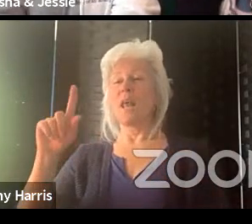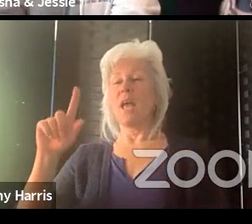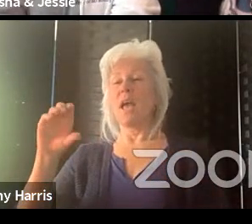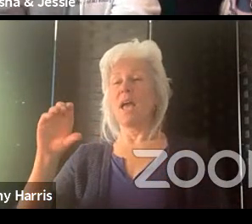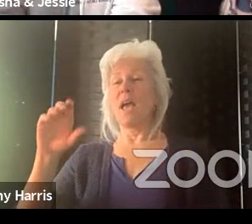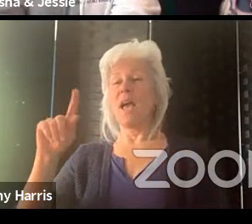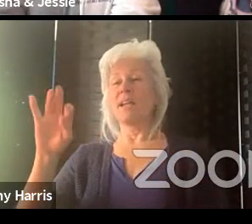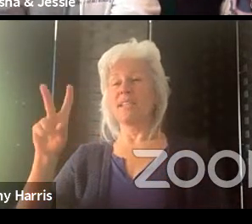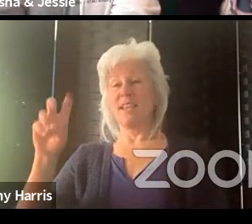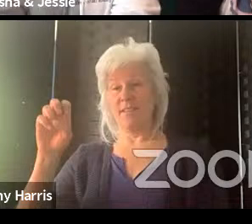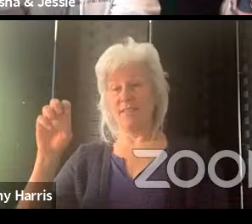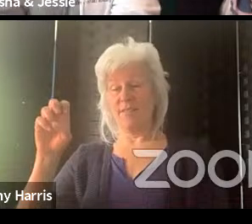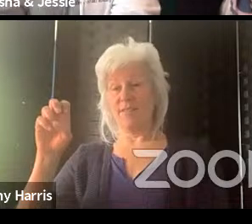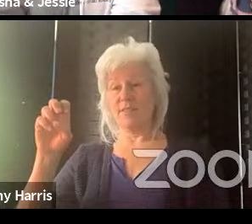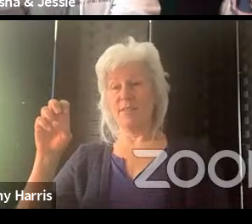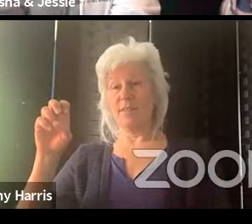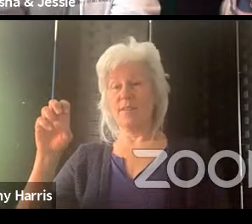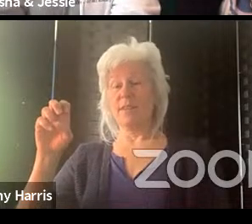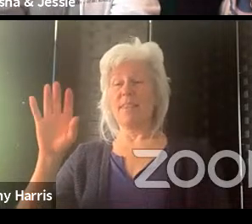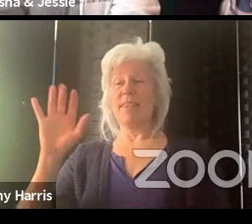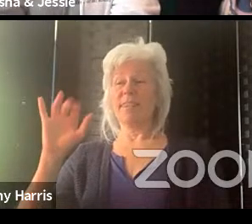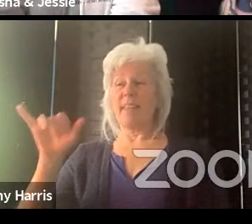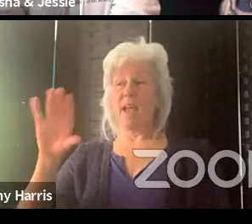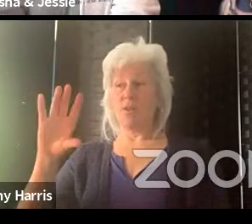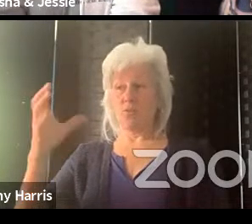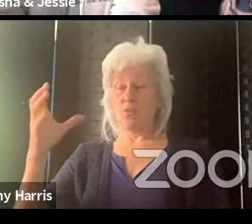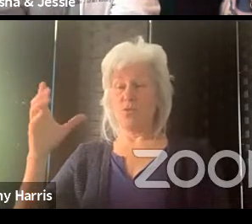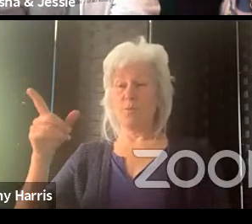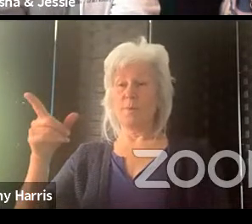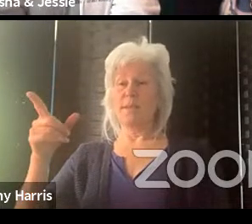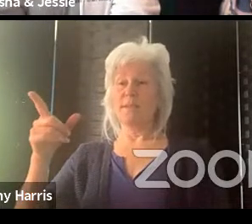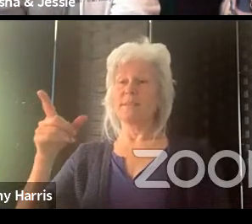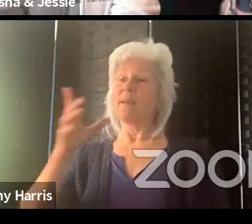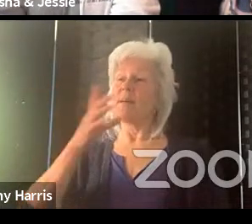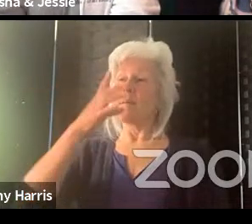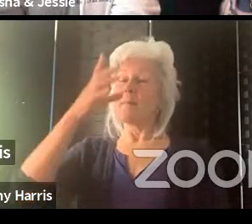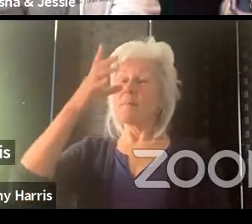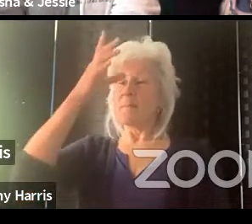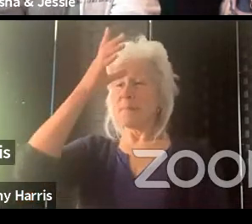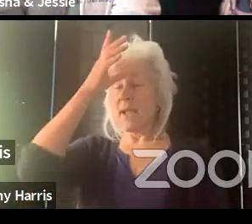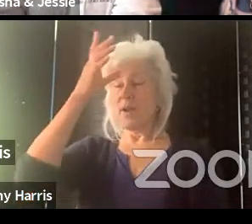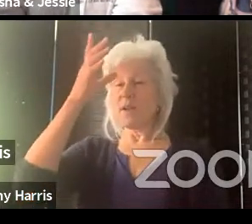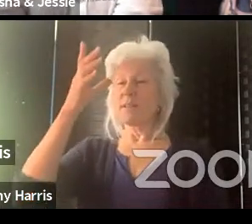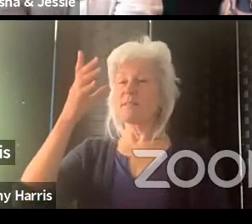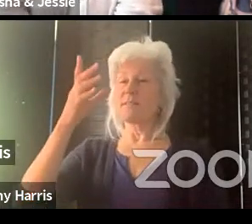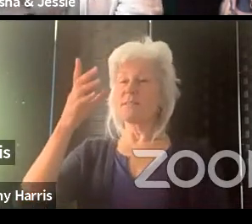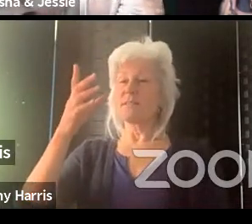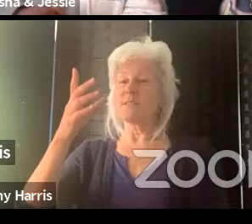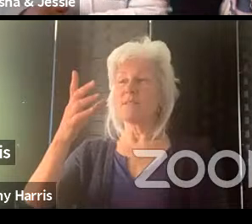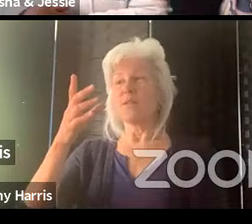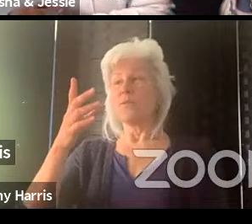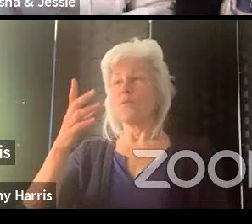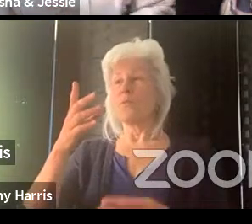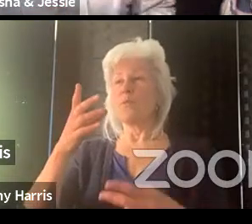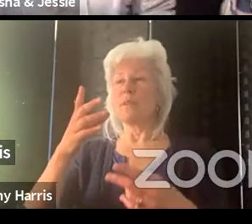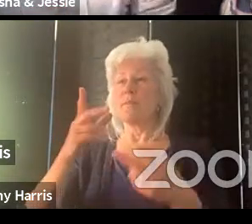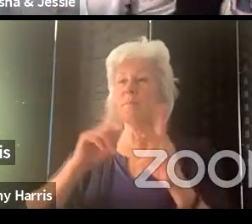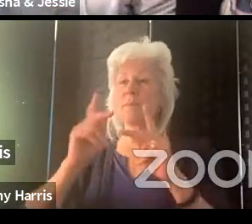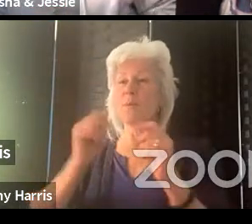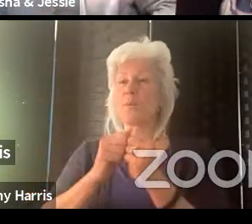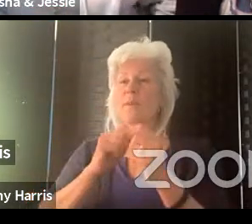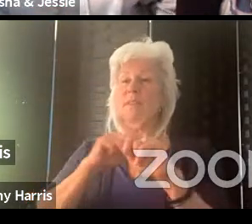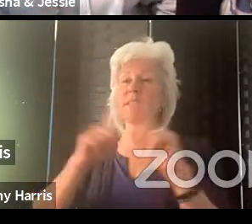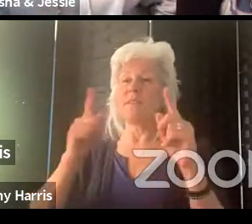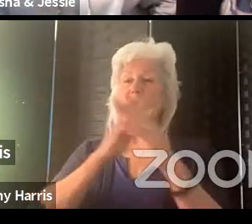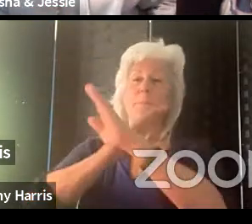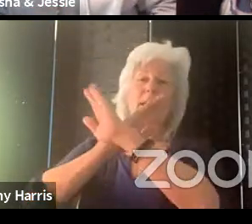parents with loved ones with different barriers and they are in various systems, school systems and